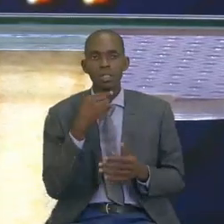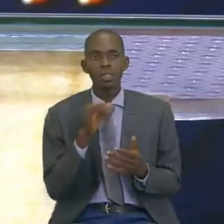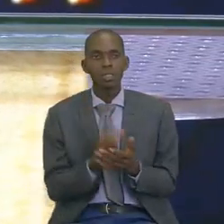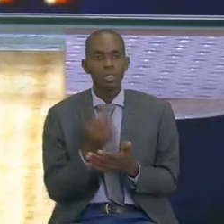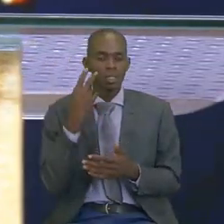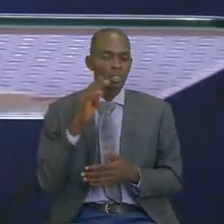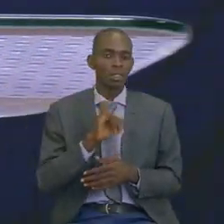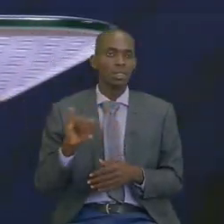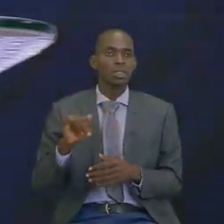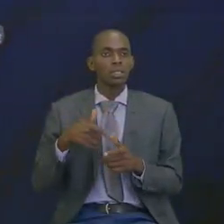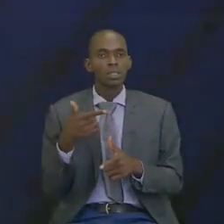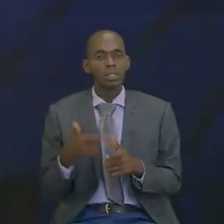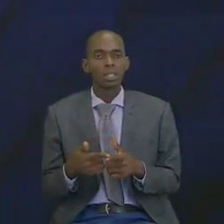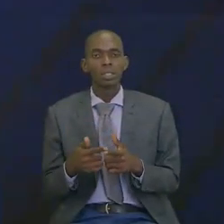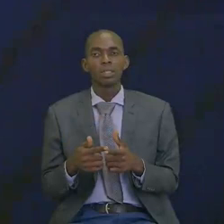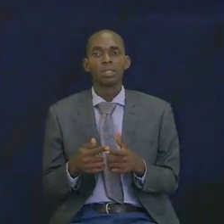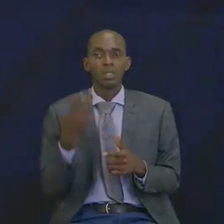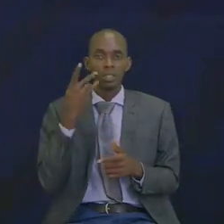in verse 11 it says,